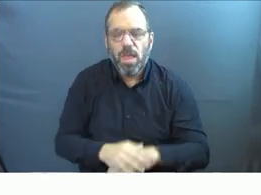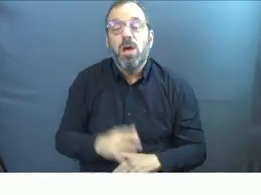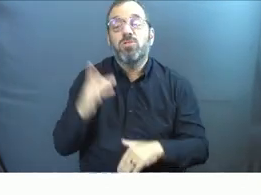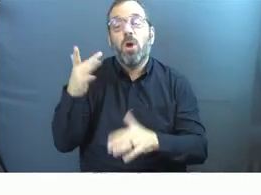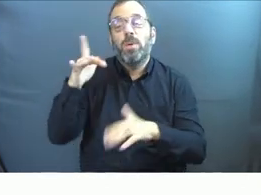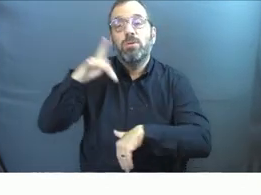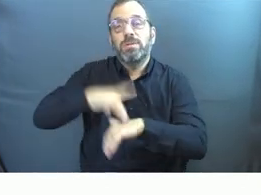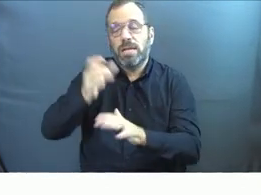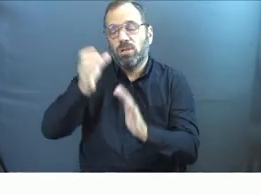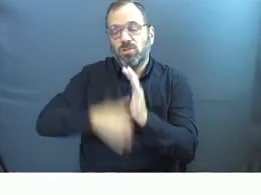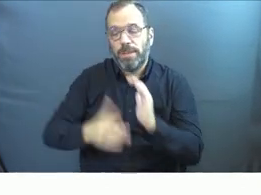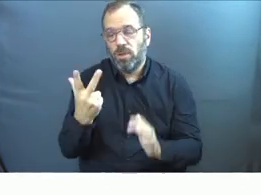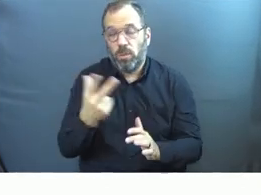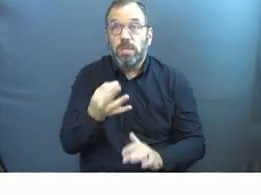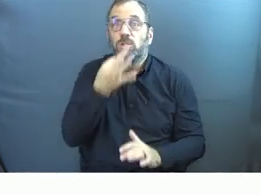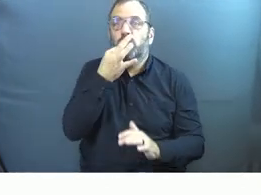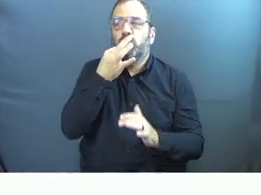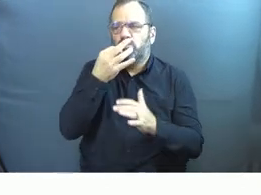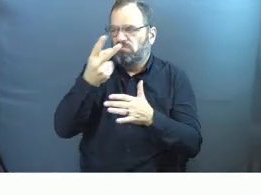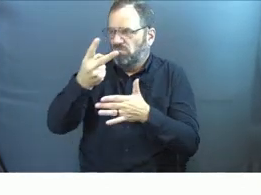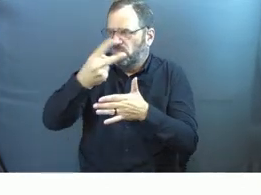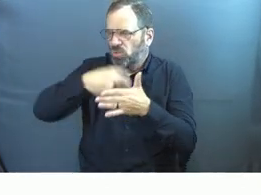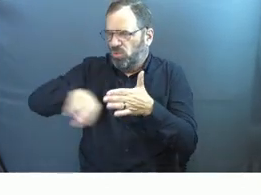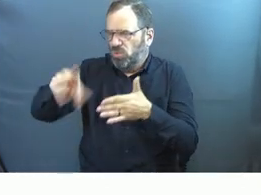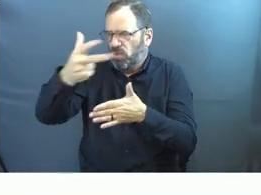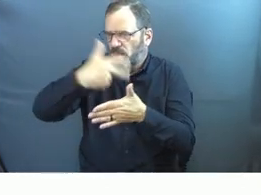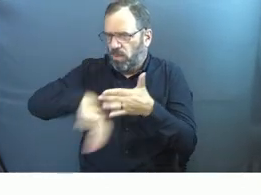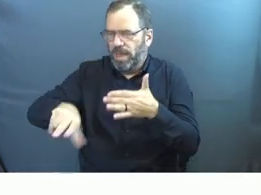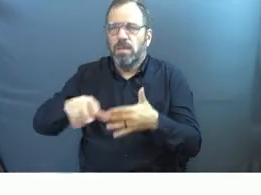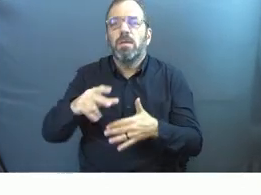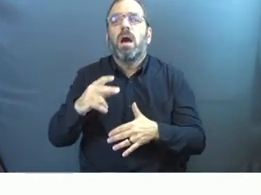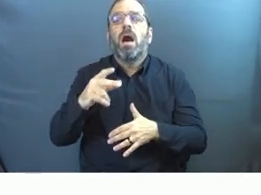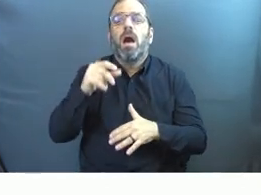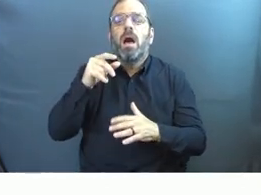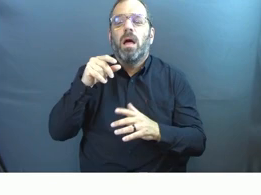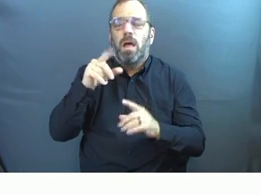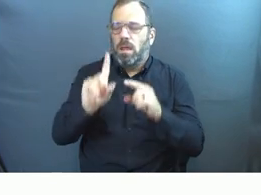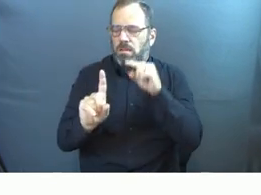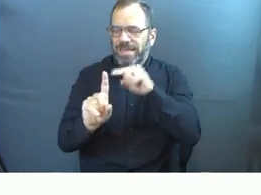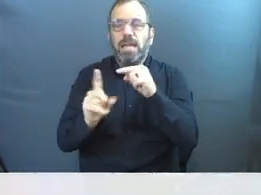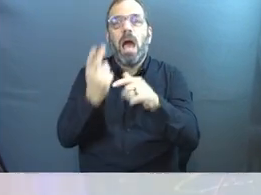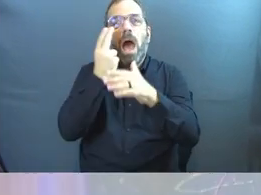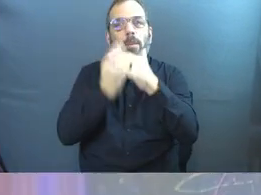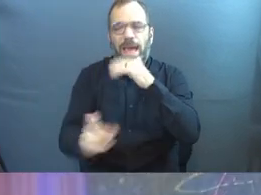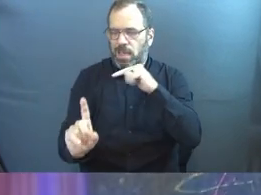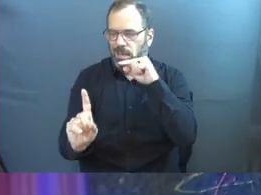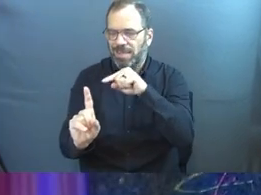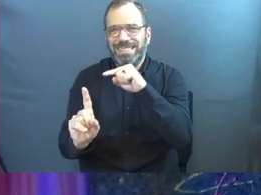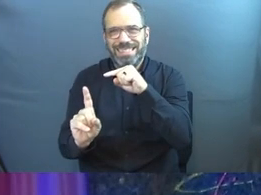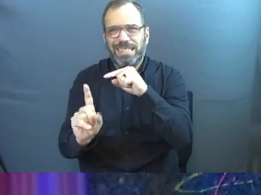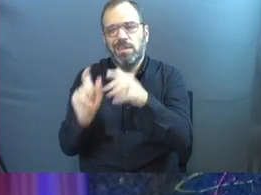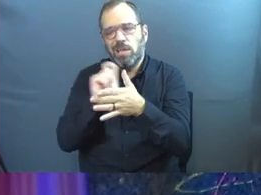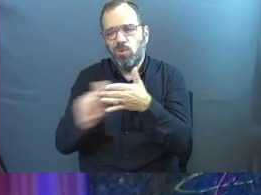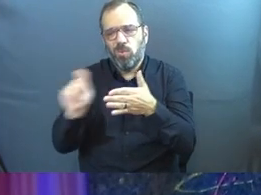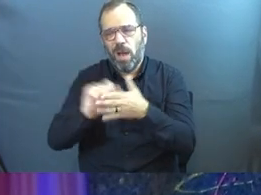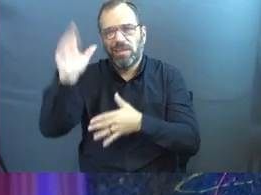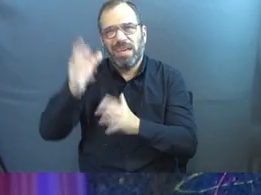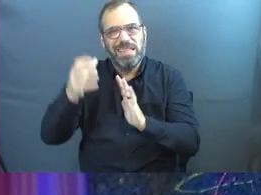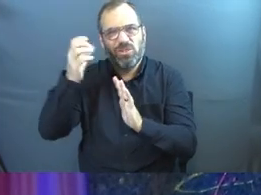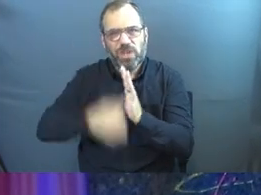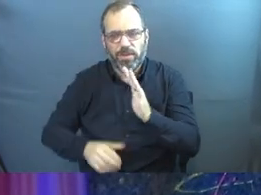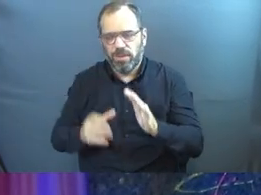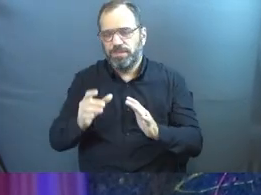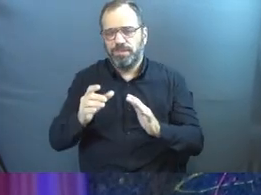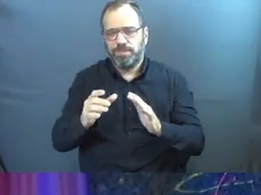to chapter 3, which we'll do in another few weeks, and it actually says, he actually writes a section of this thing to God, this